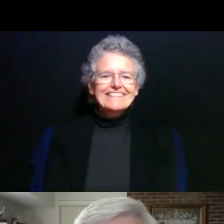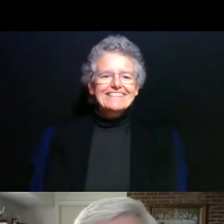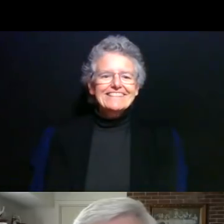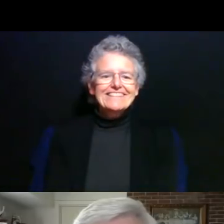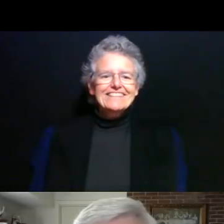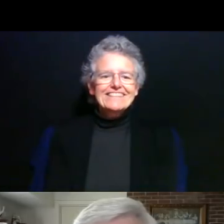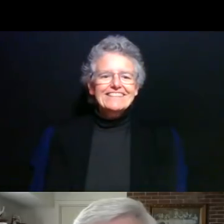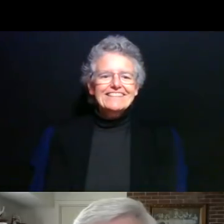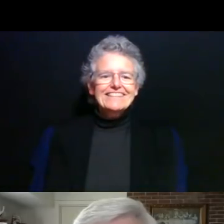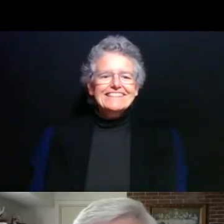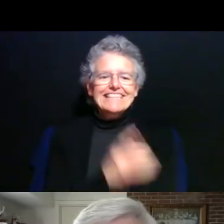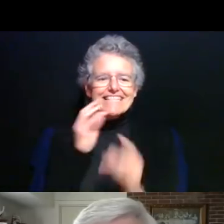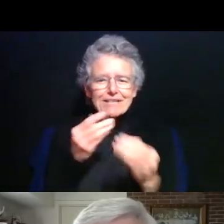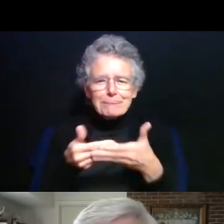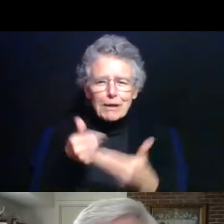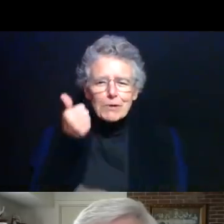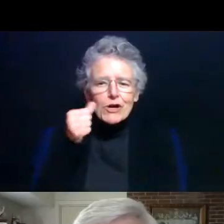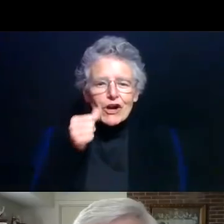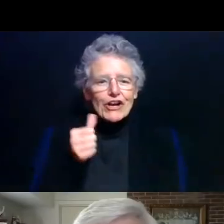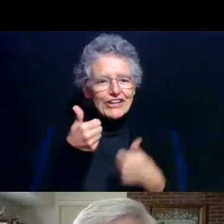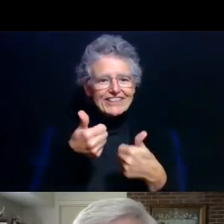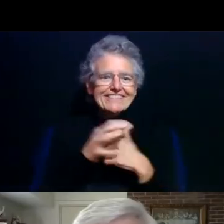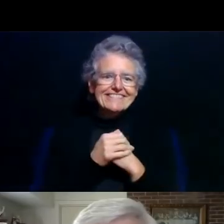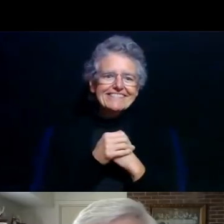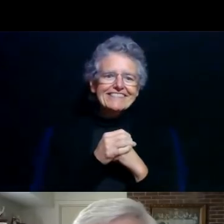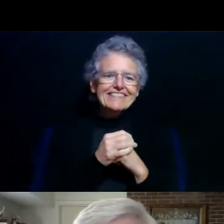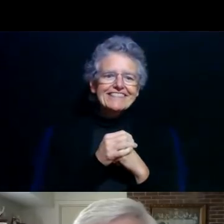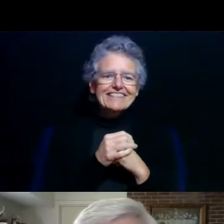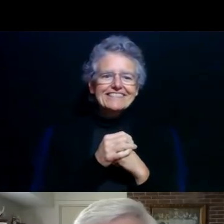It's just a posy. Good calling.